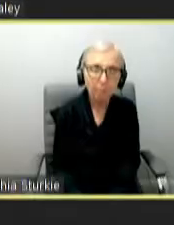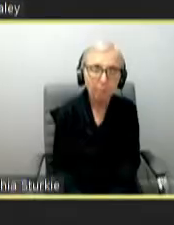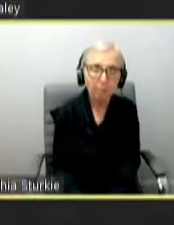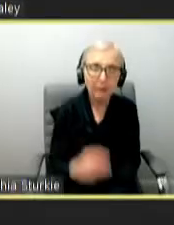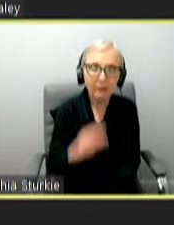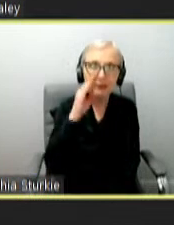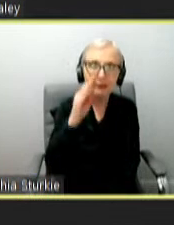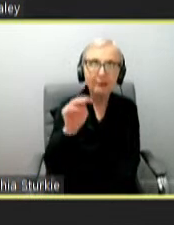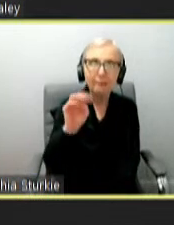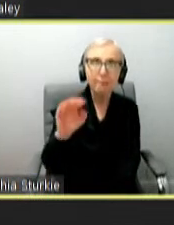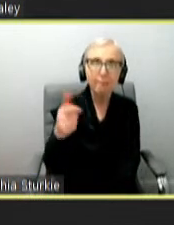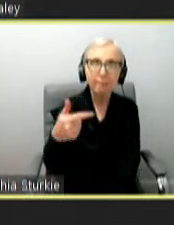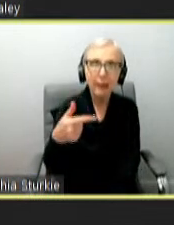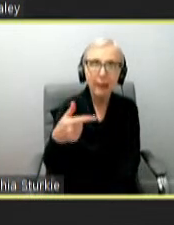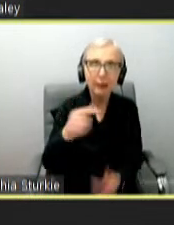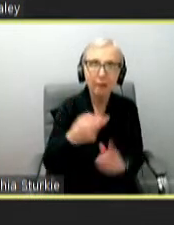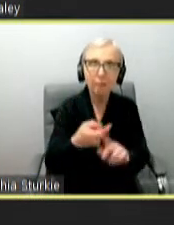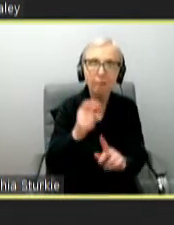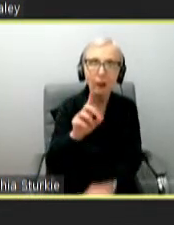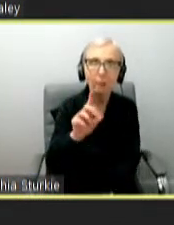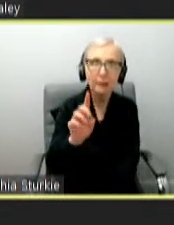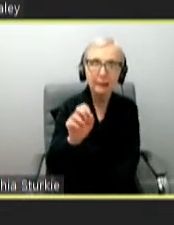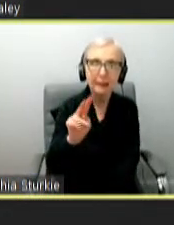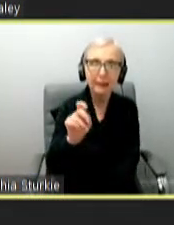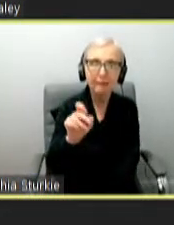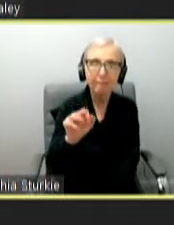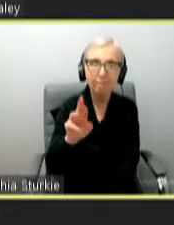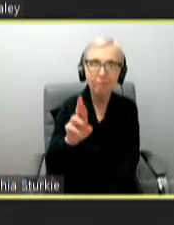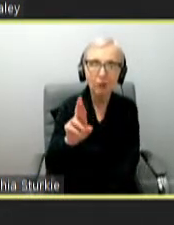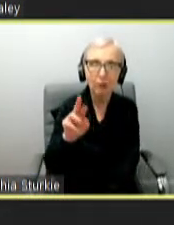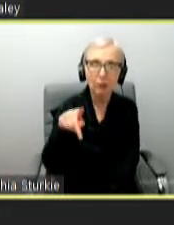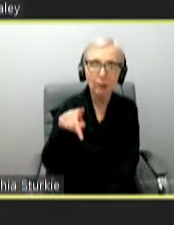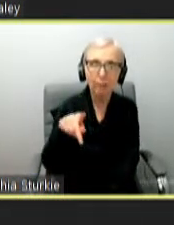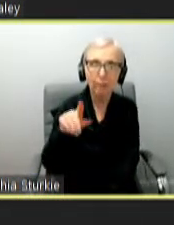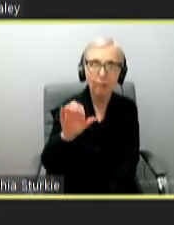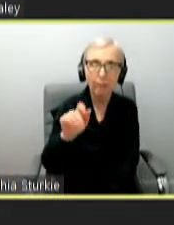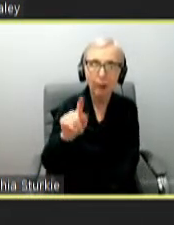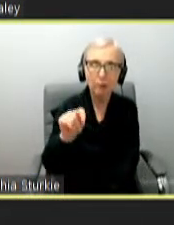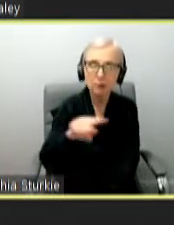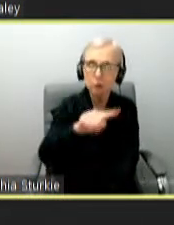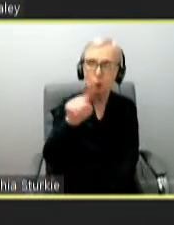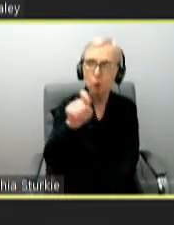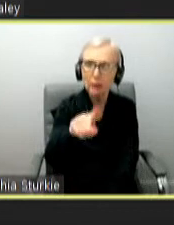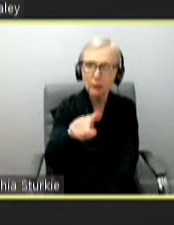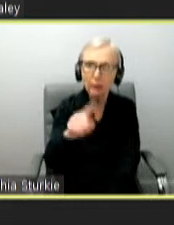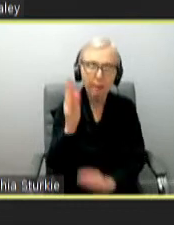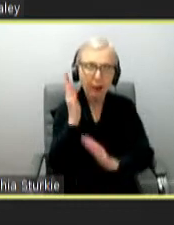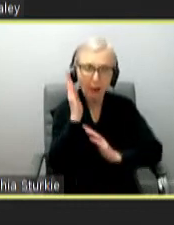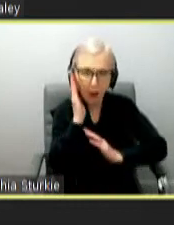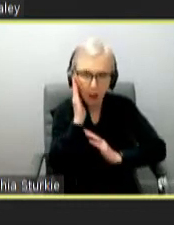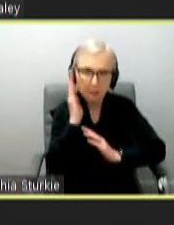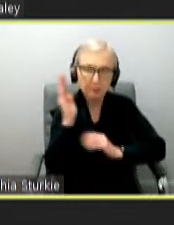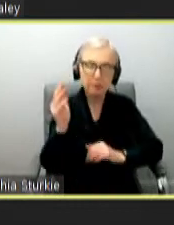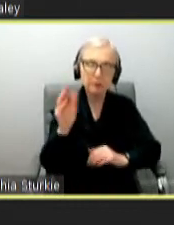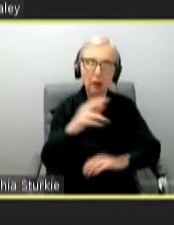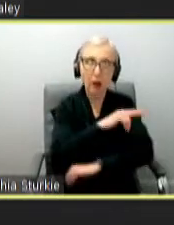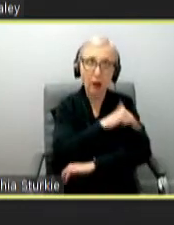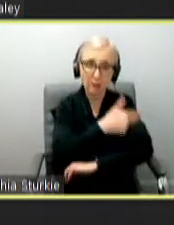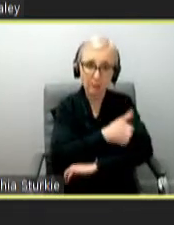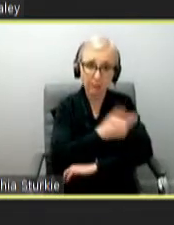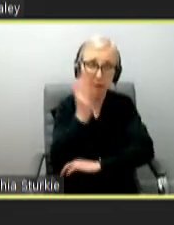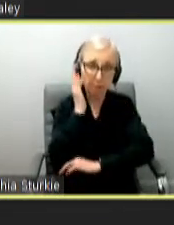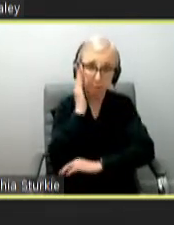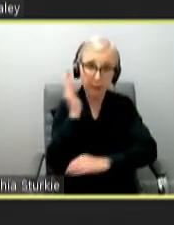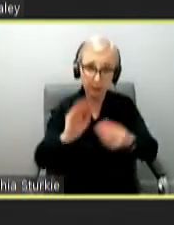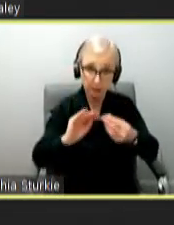Hello, this is Meg from the Denver Post. I had a question about the hospital bed numbers. When I've been looking at